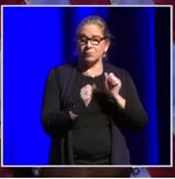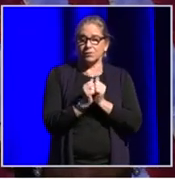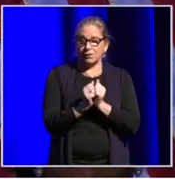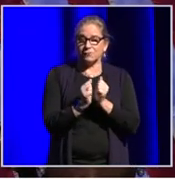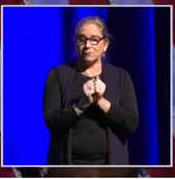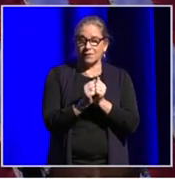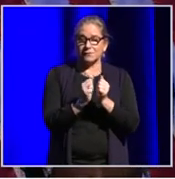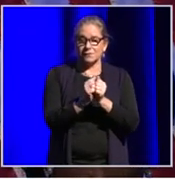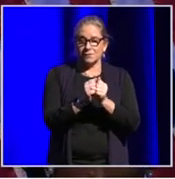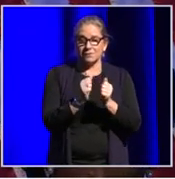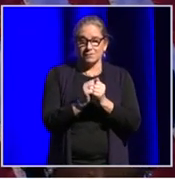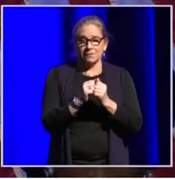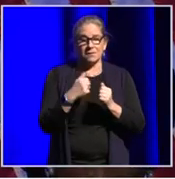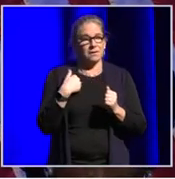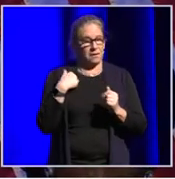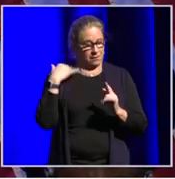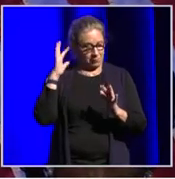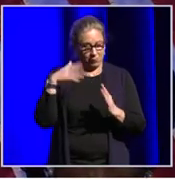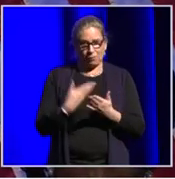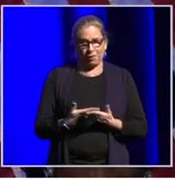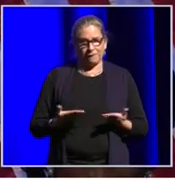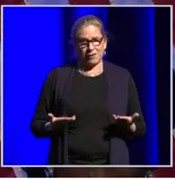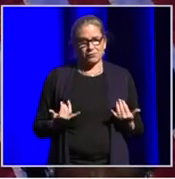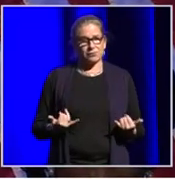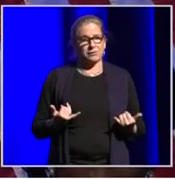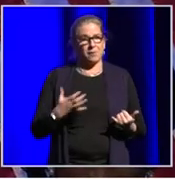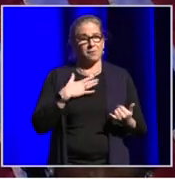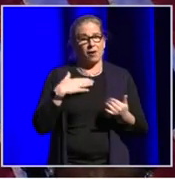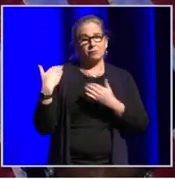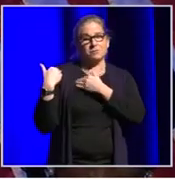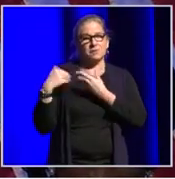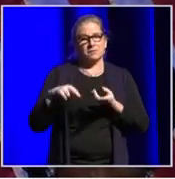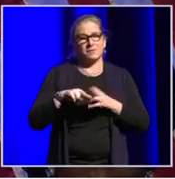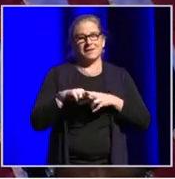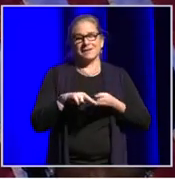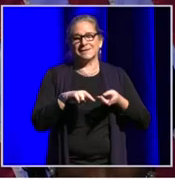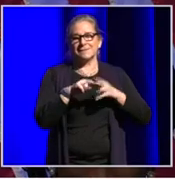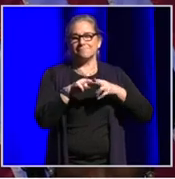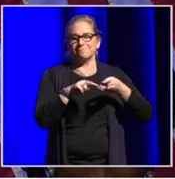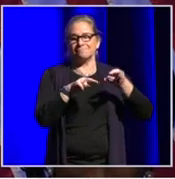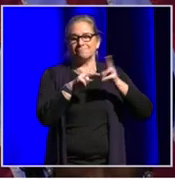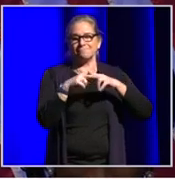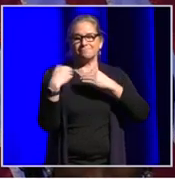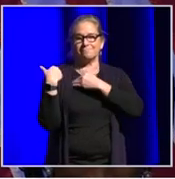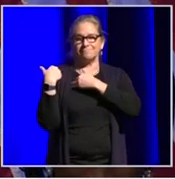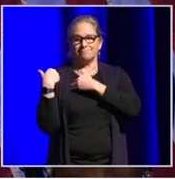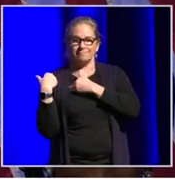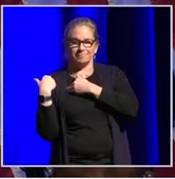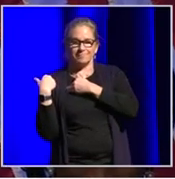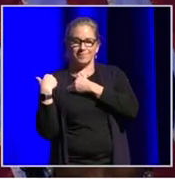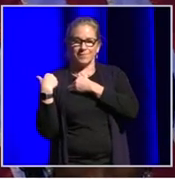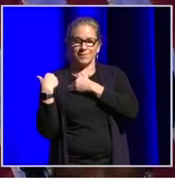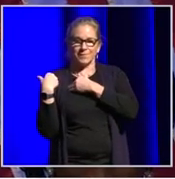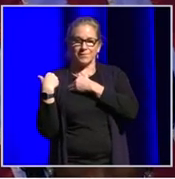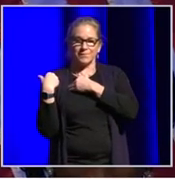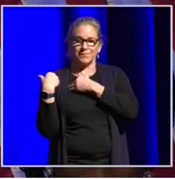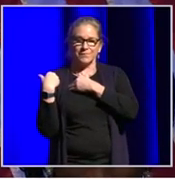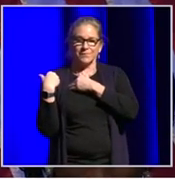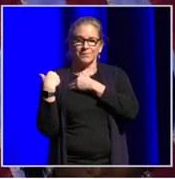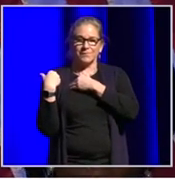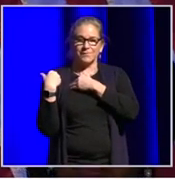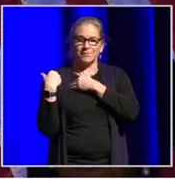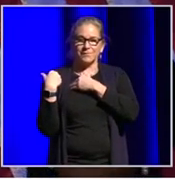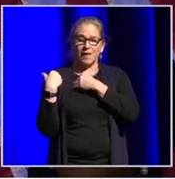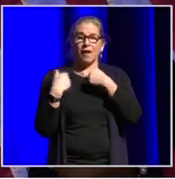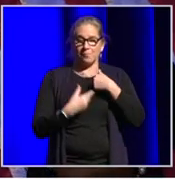As I got in this race, I felt confidence that I would get to this day. The one question was whether my grassroots